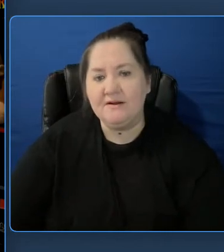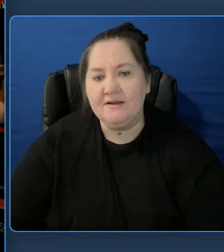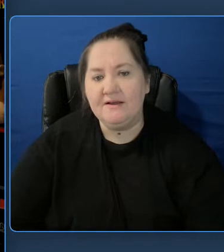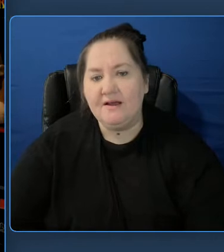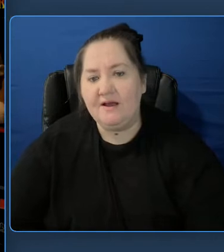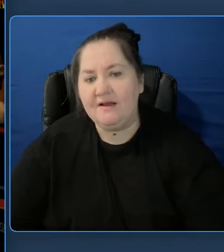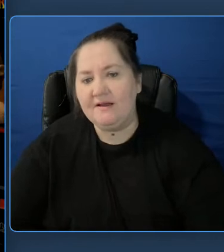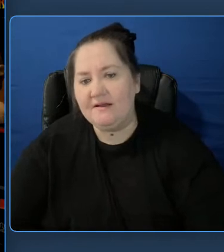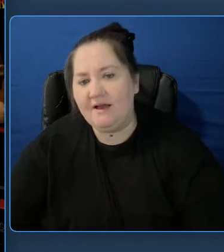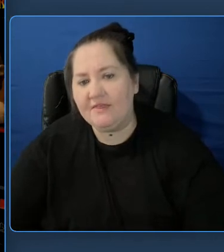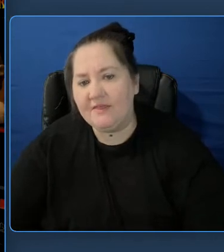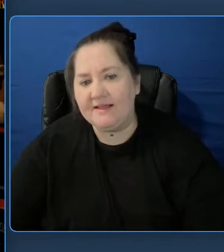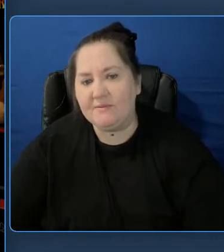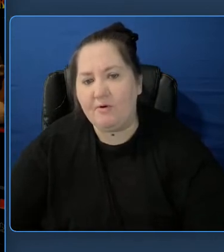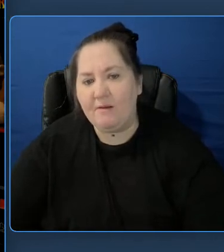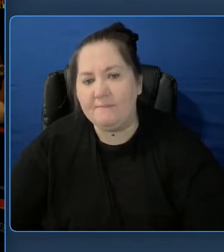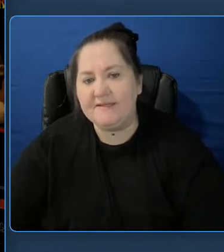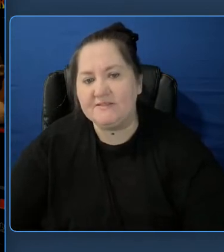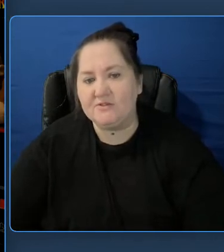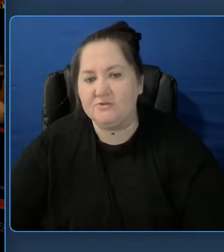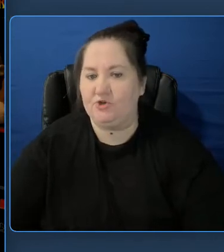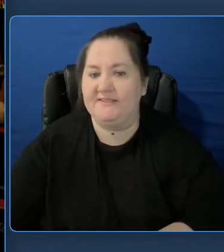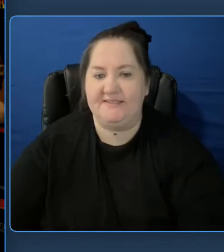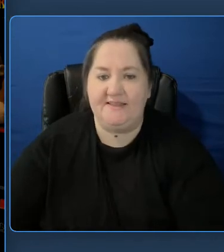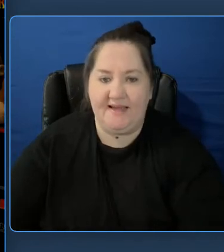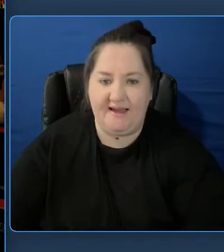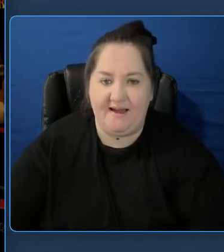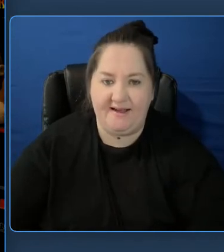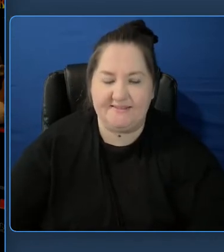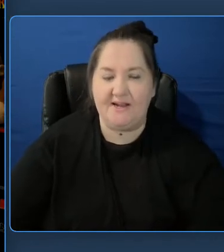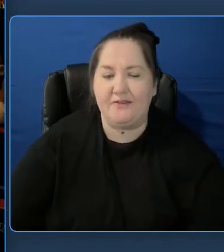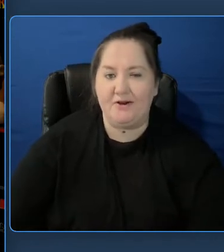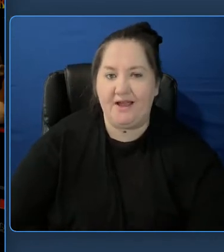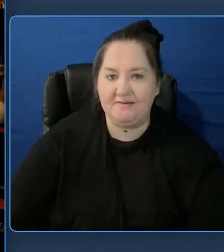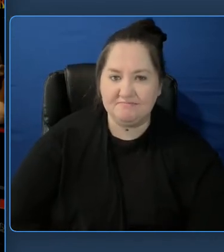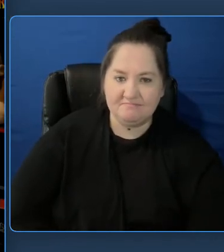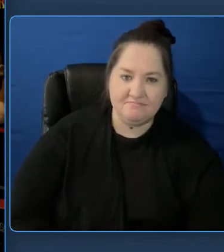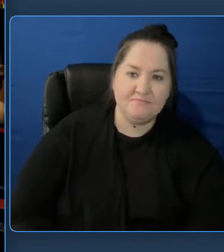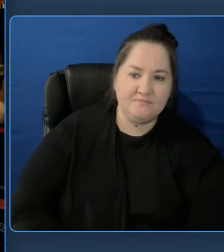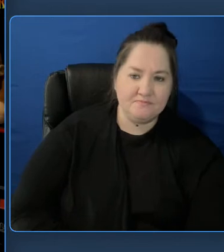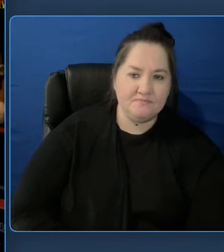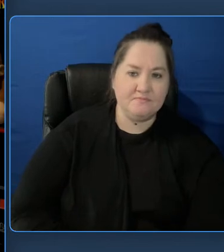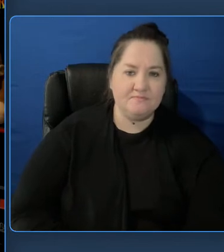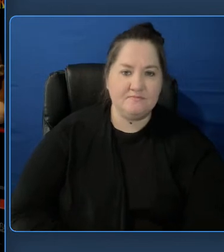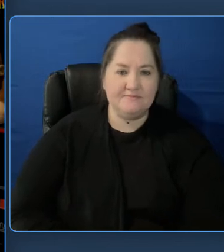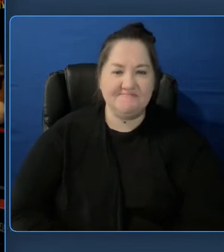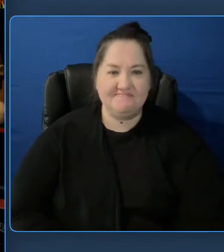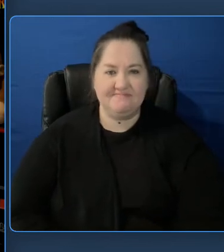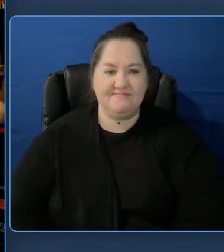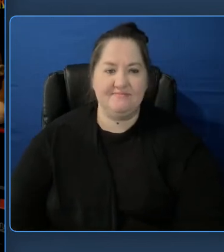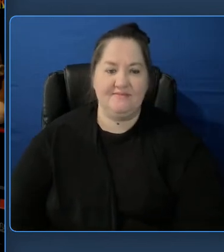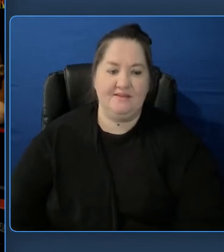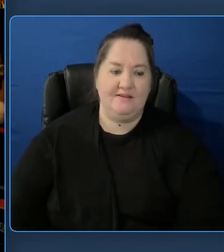more a thing. The problem is also trusting the AI. It's not there yet.